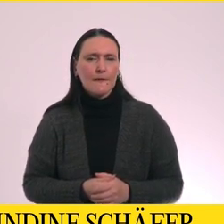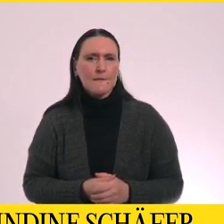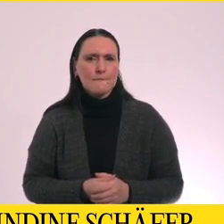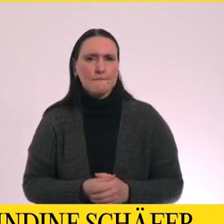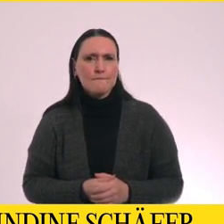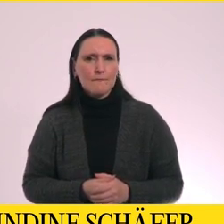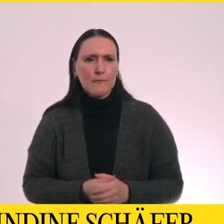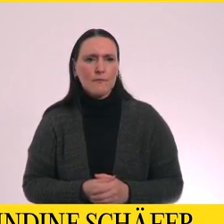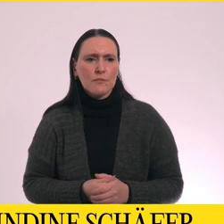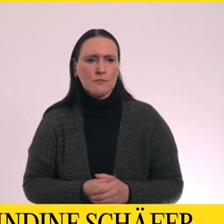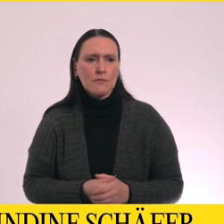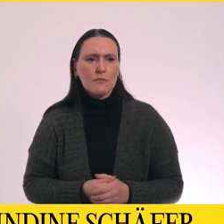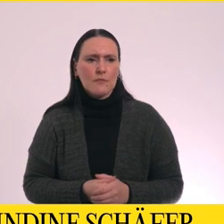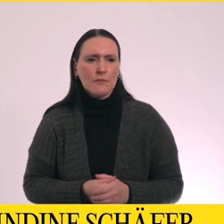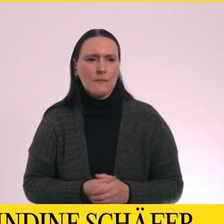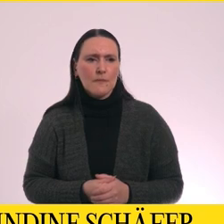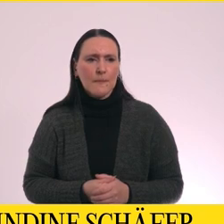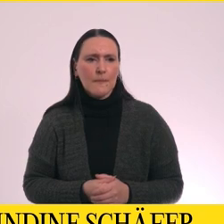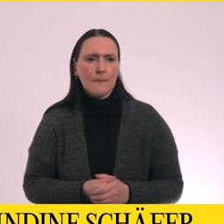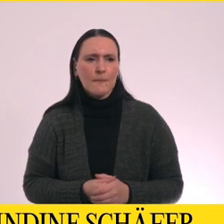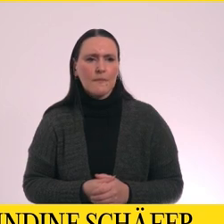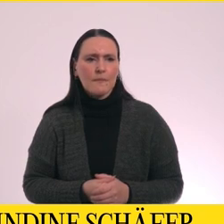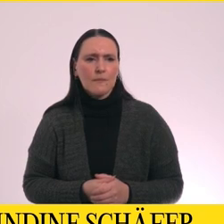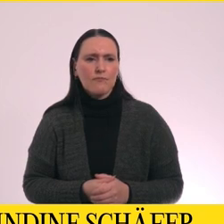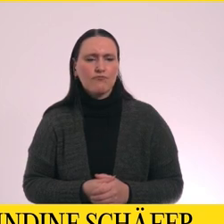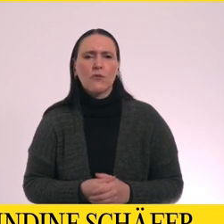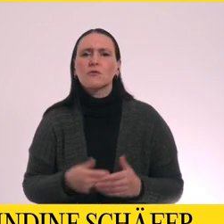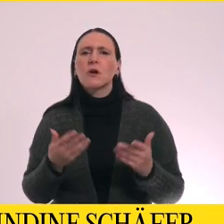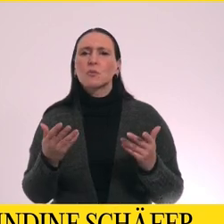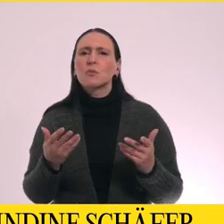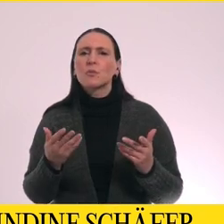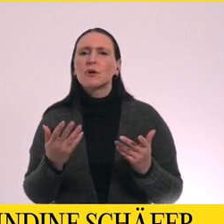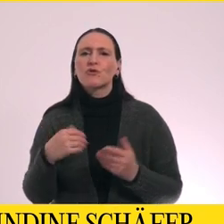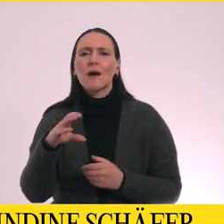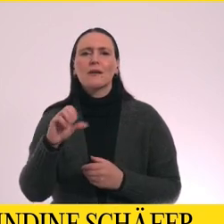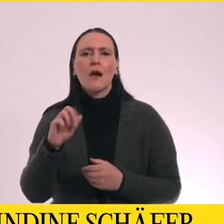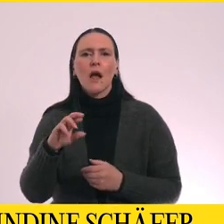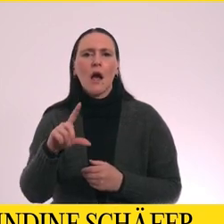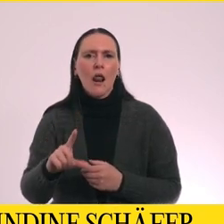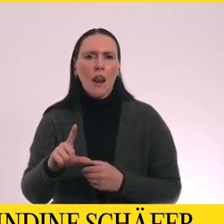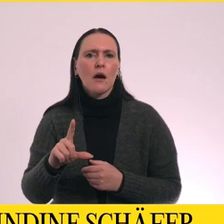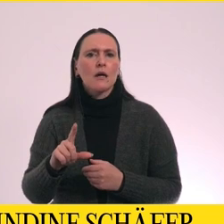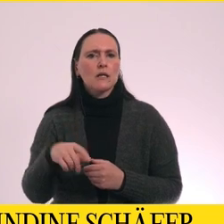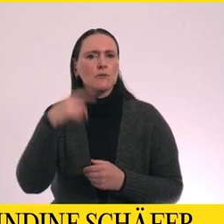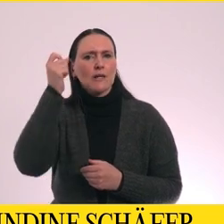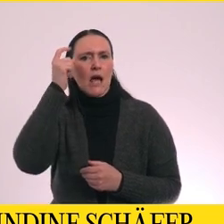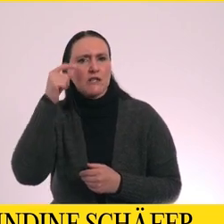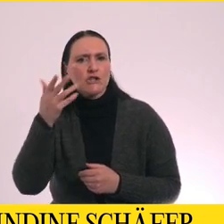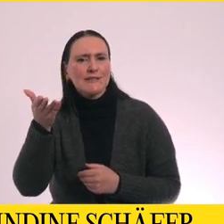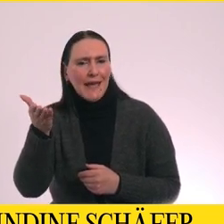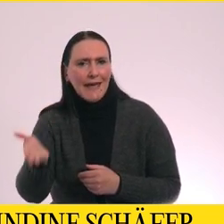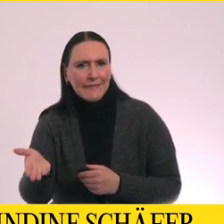It's been a great attribute to Carl's understanding as well. Like when he's not in